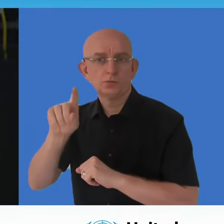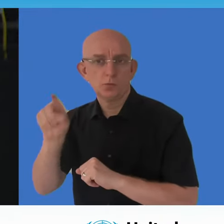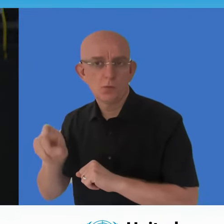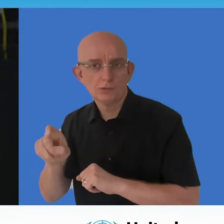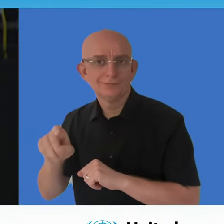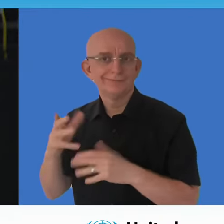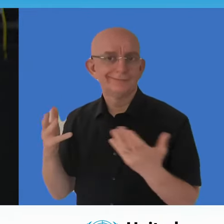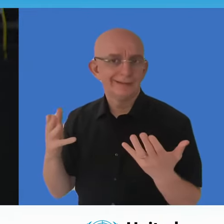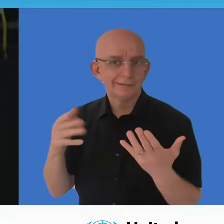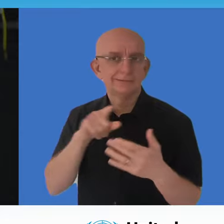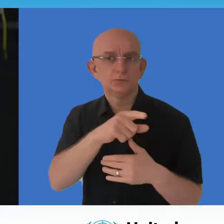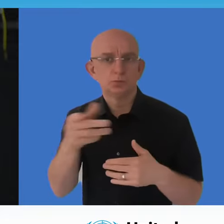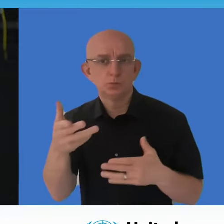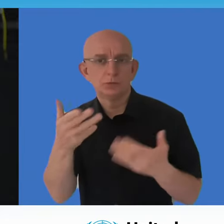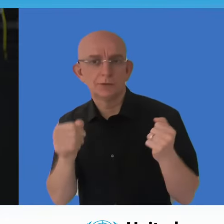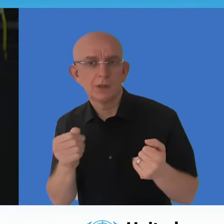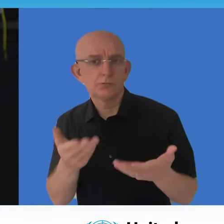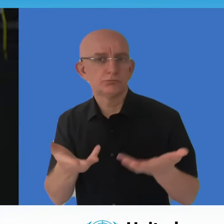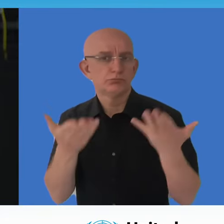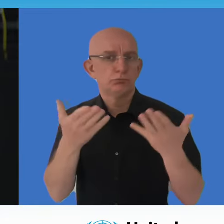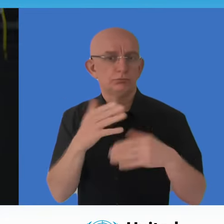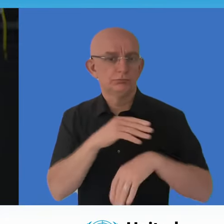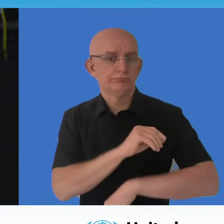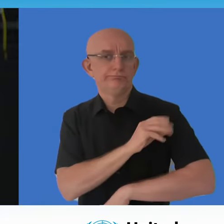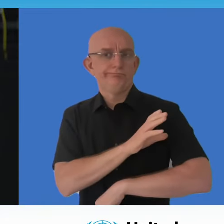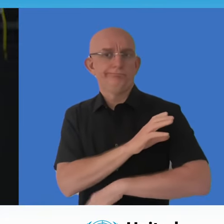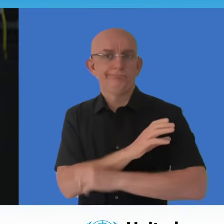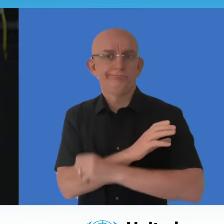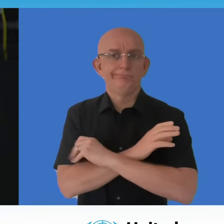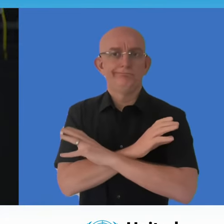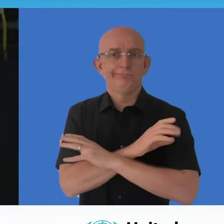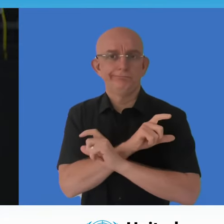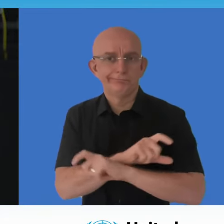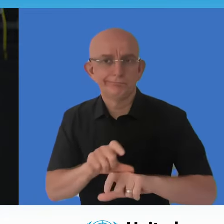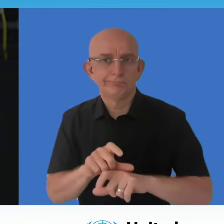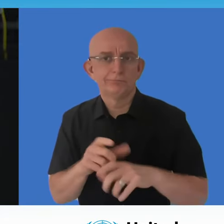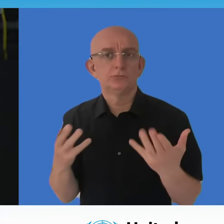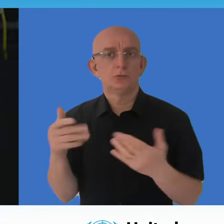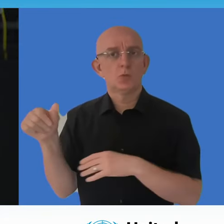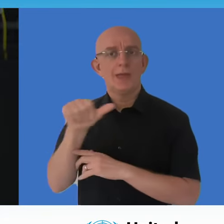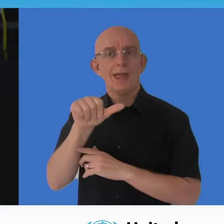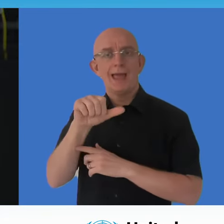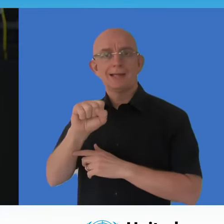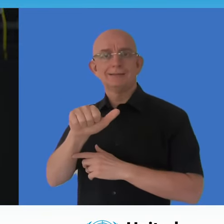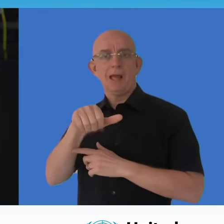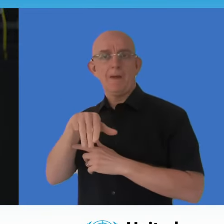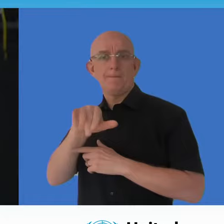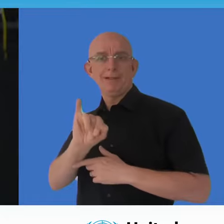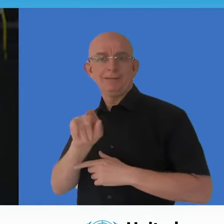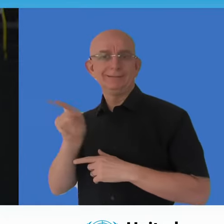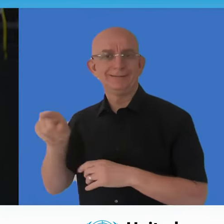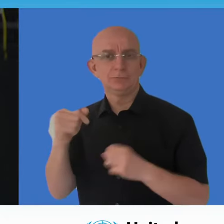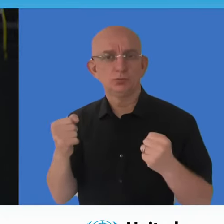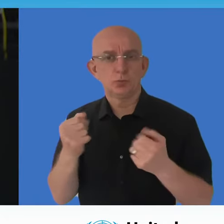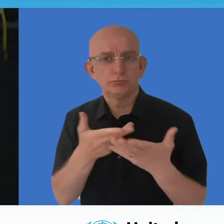So Asami, with your deep-rooted connection to the Caraballo mountain range and your expertise in environment,